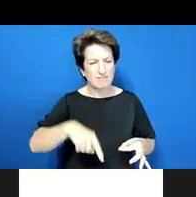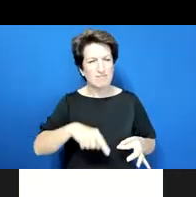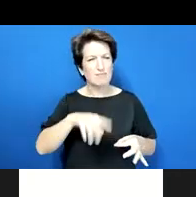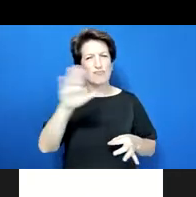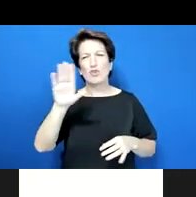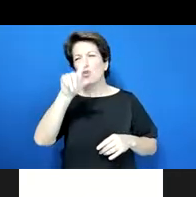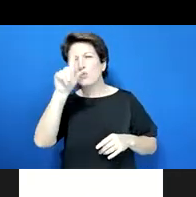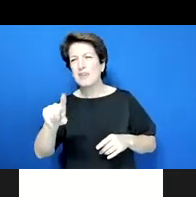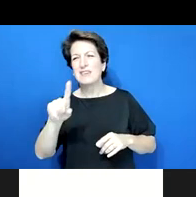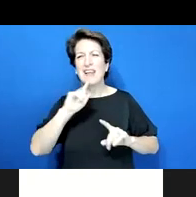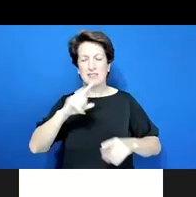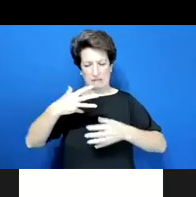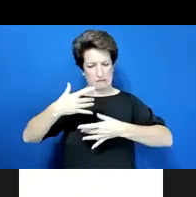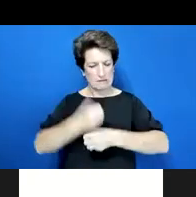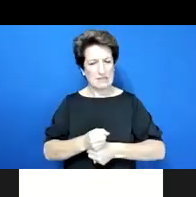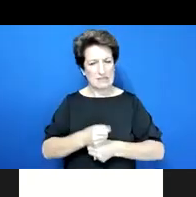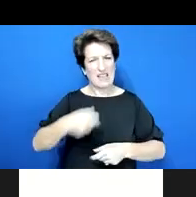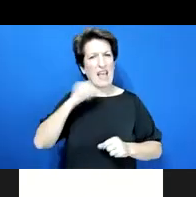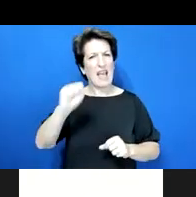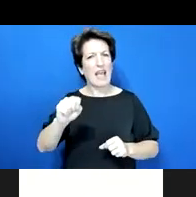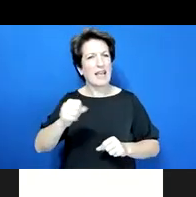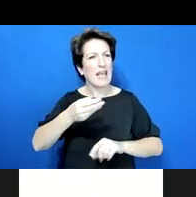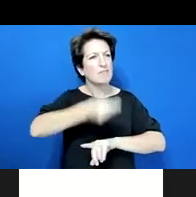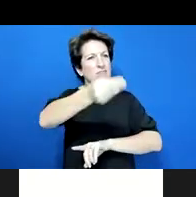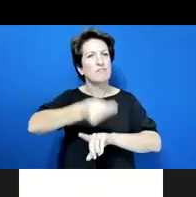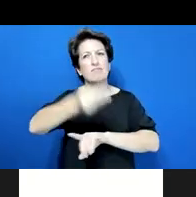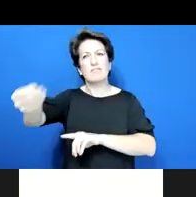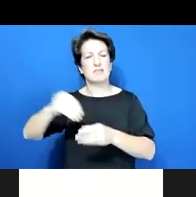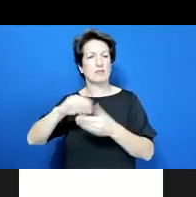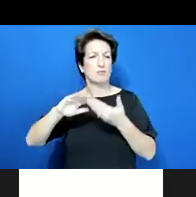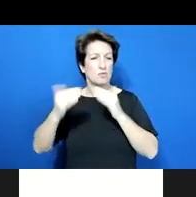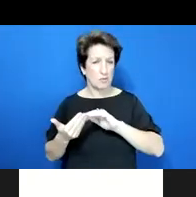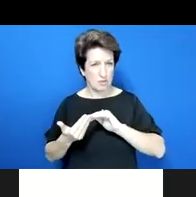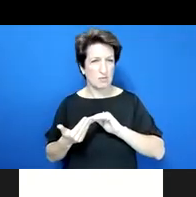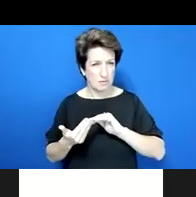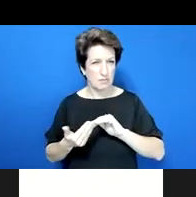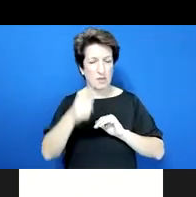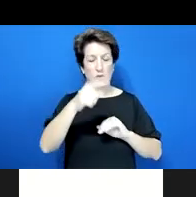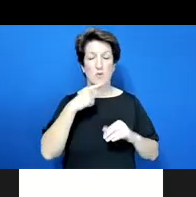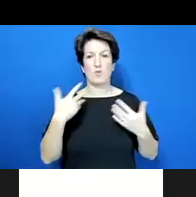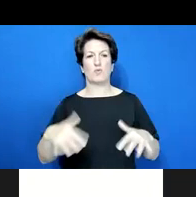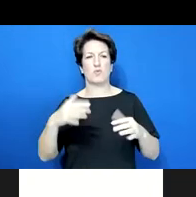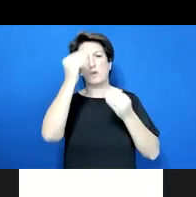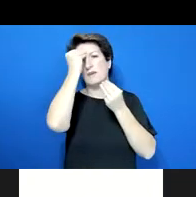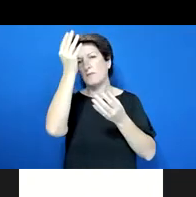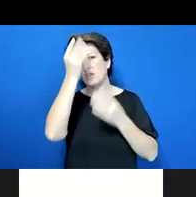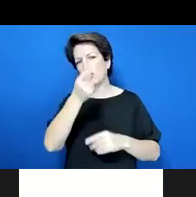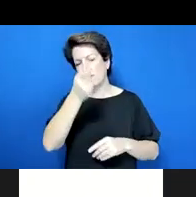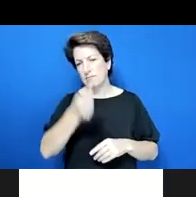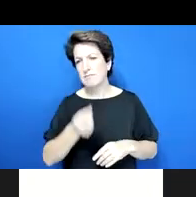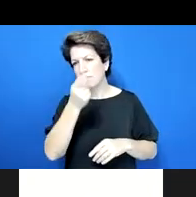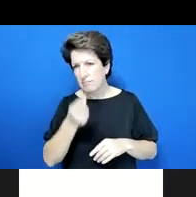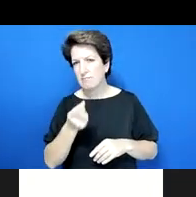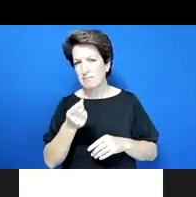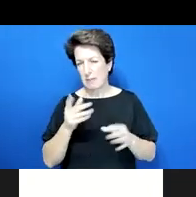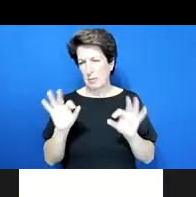can translate them and send them out to our communities? Yeah, there's just a lot of important information and just